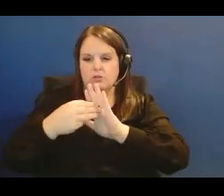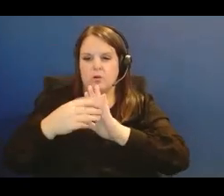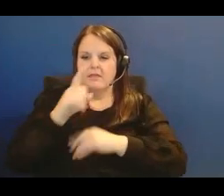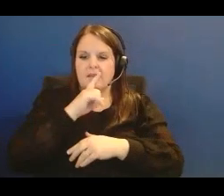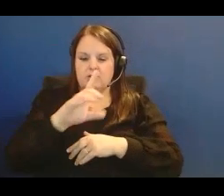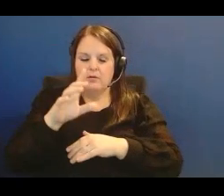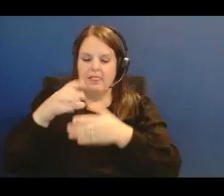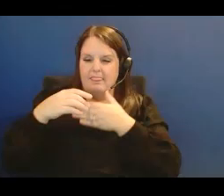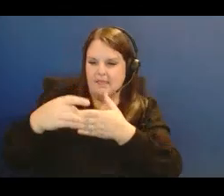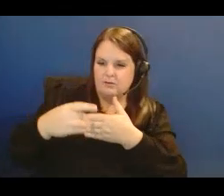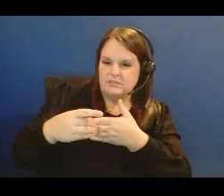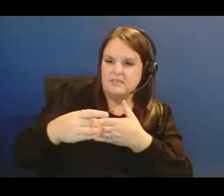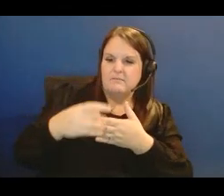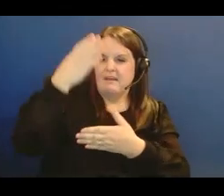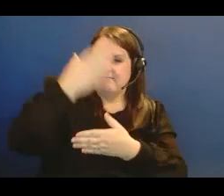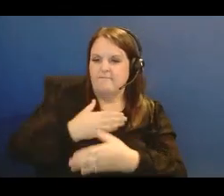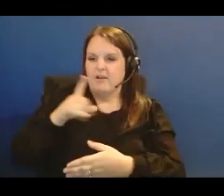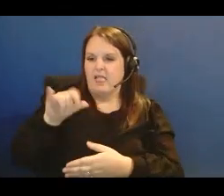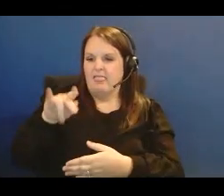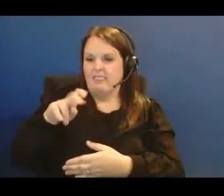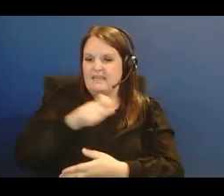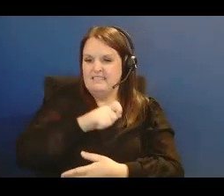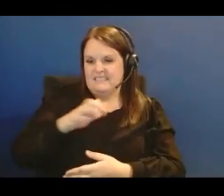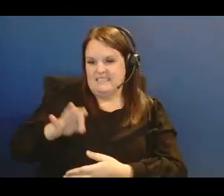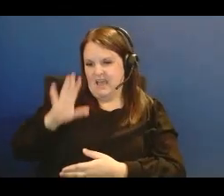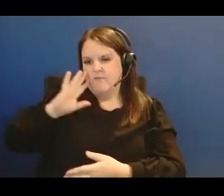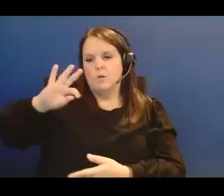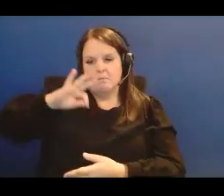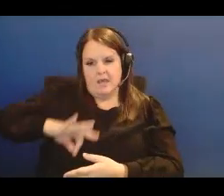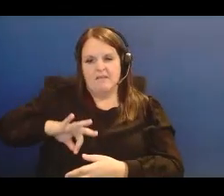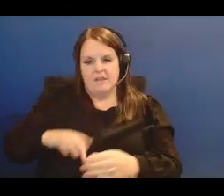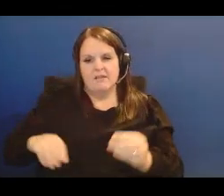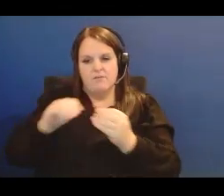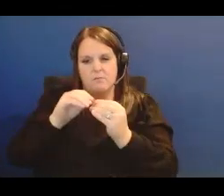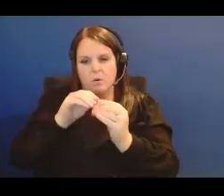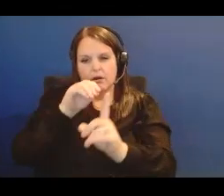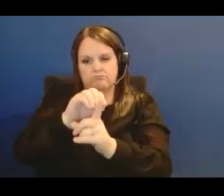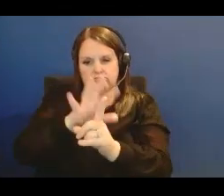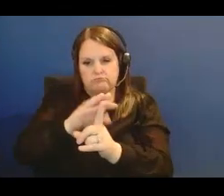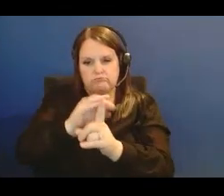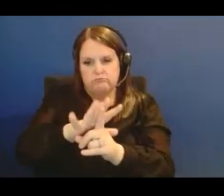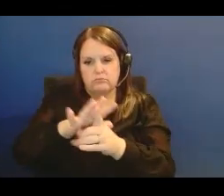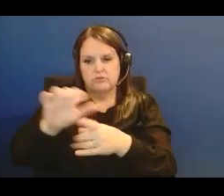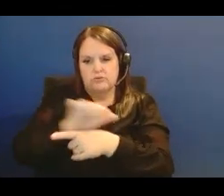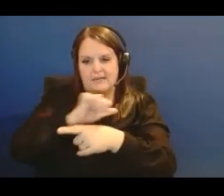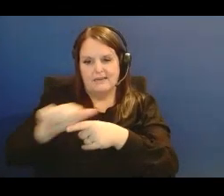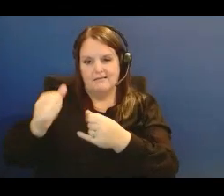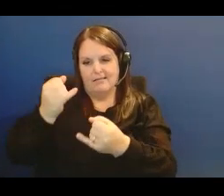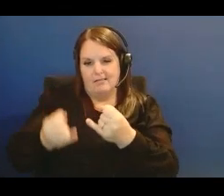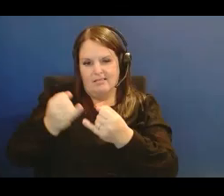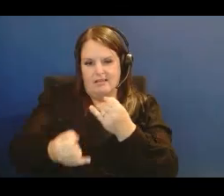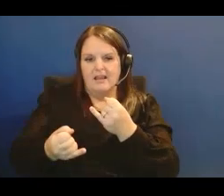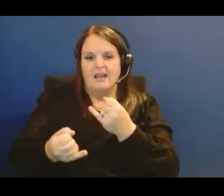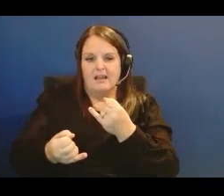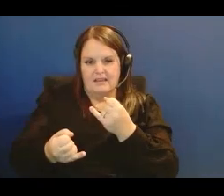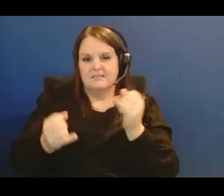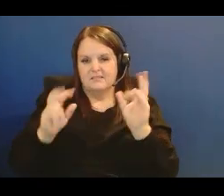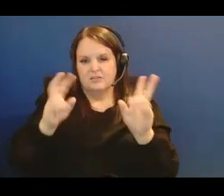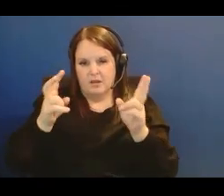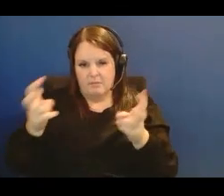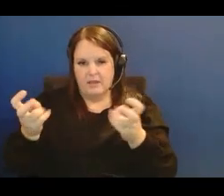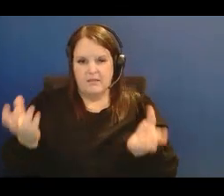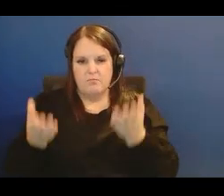frontline staff alike would benefit from more training. And then the last thematic topic that they